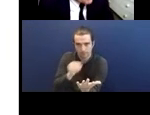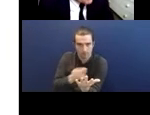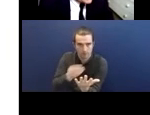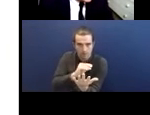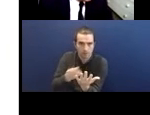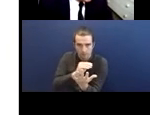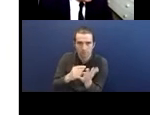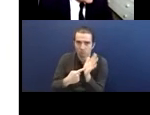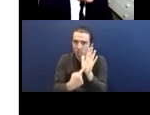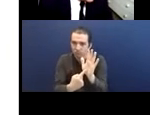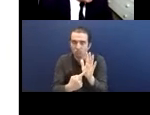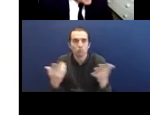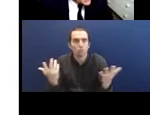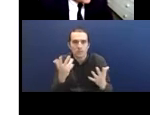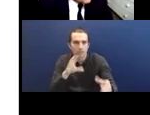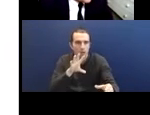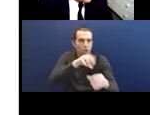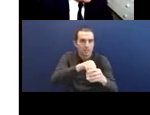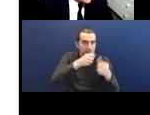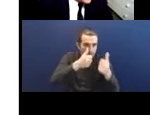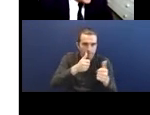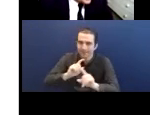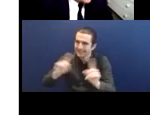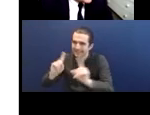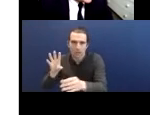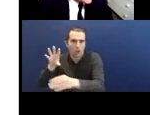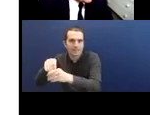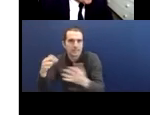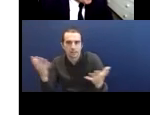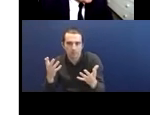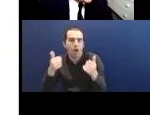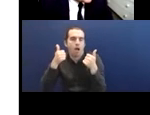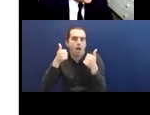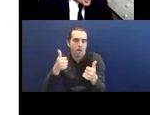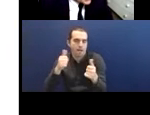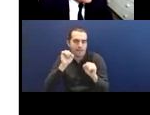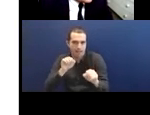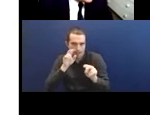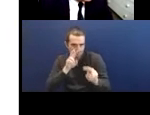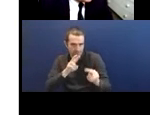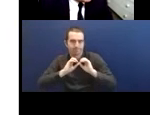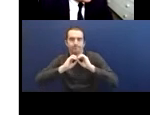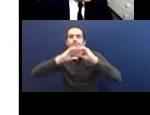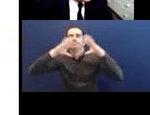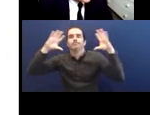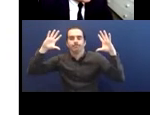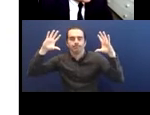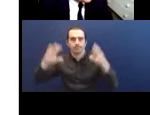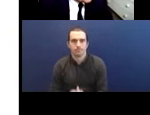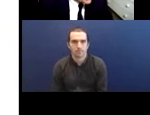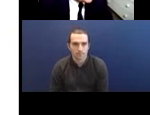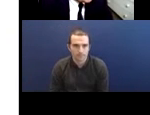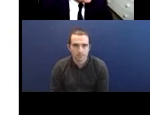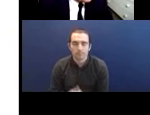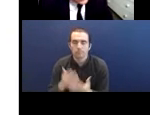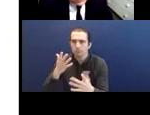we're moving here from a medical model, which sees the problem in the child, to the social